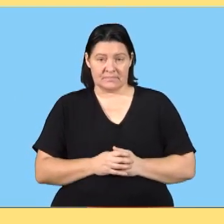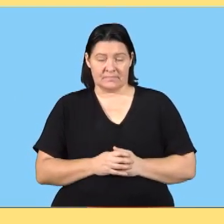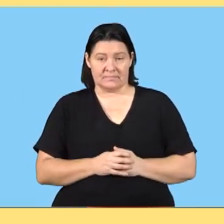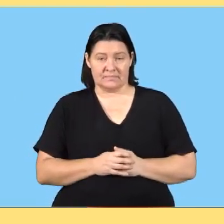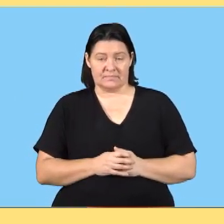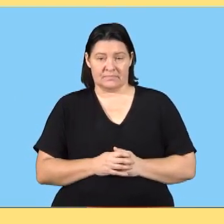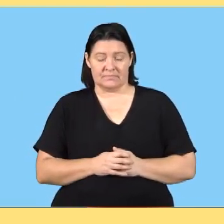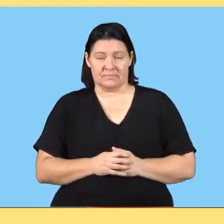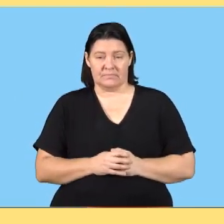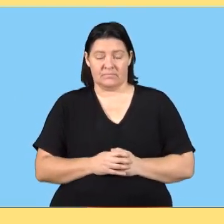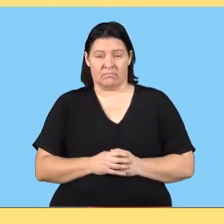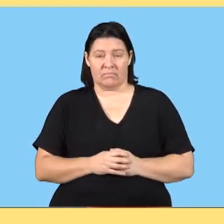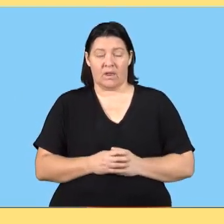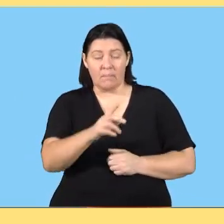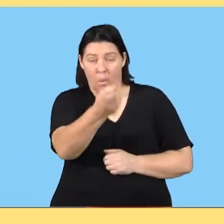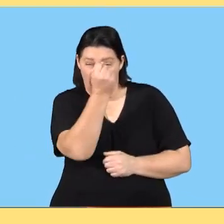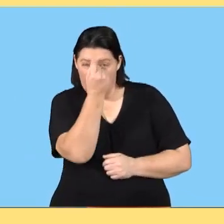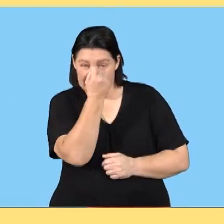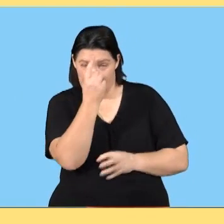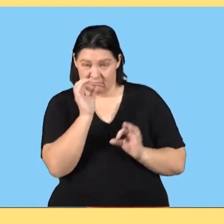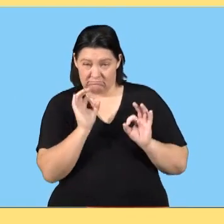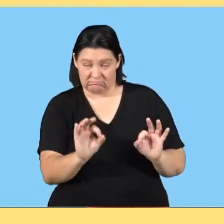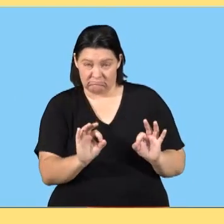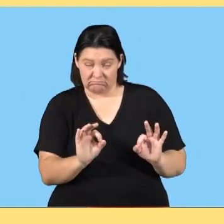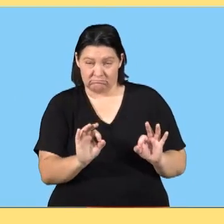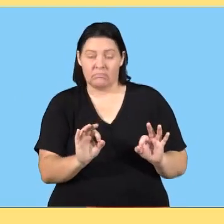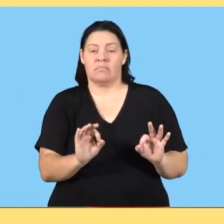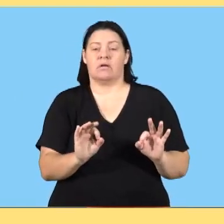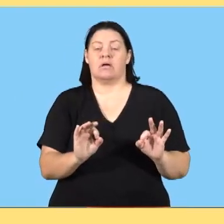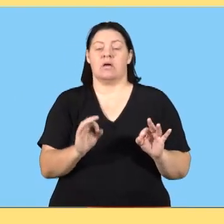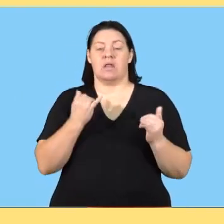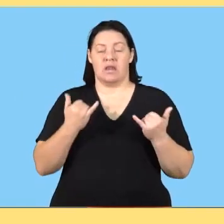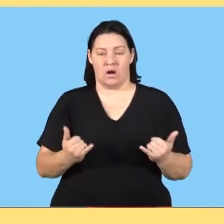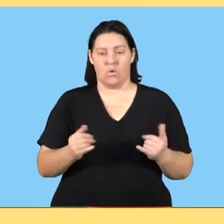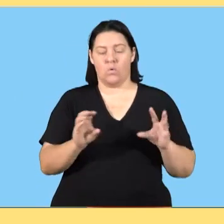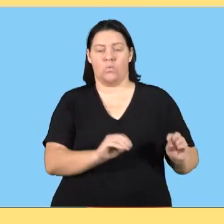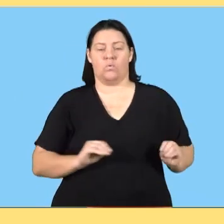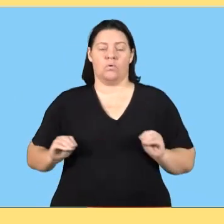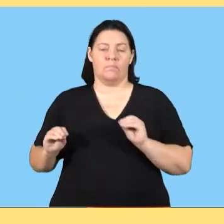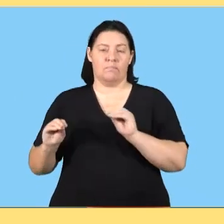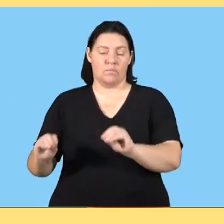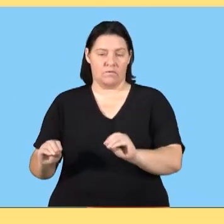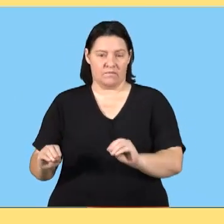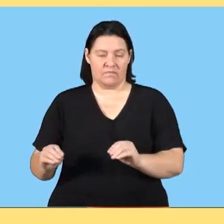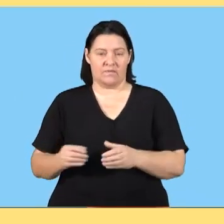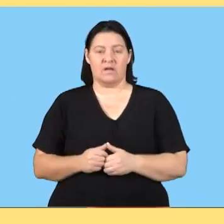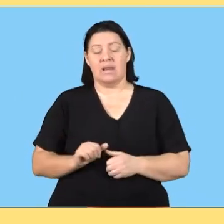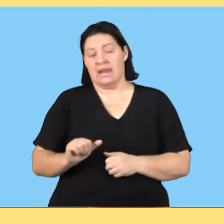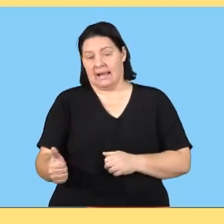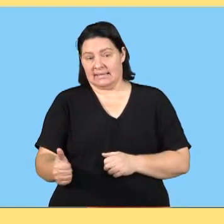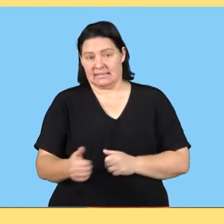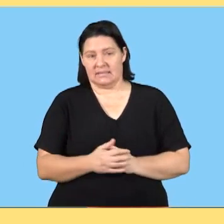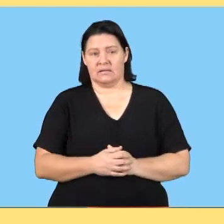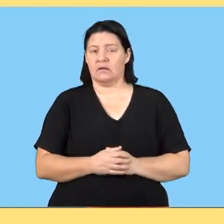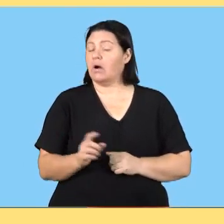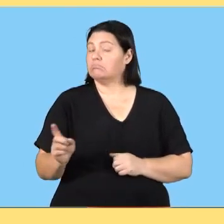2,850. When you have understood that, we can then move on to the